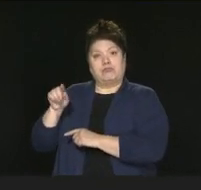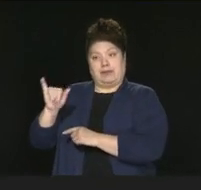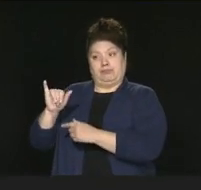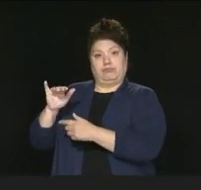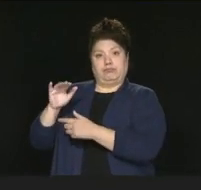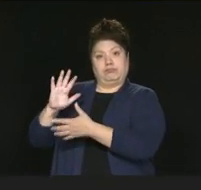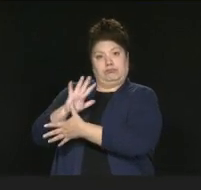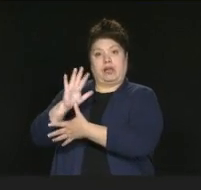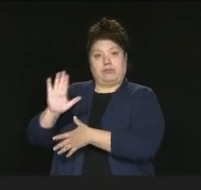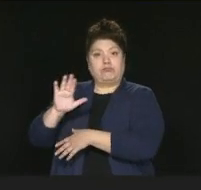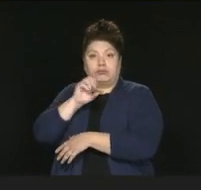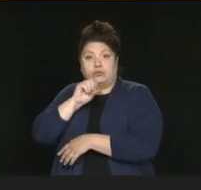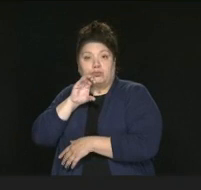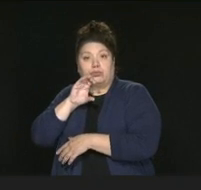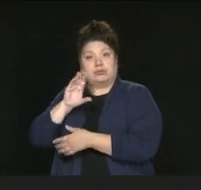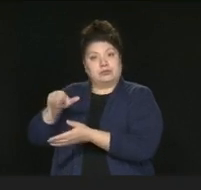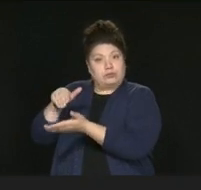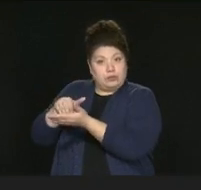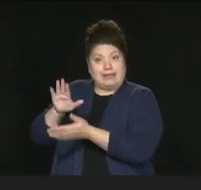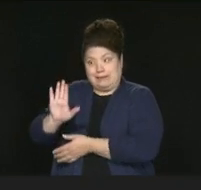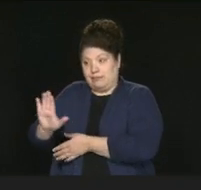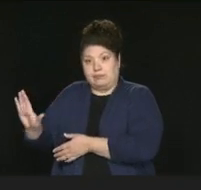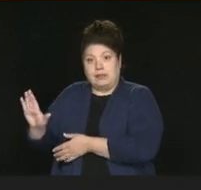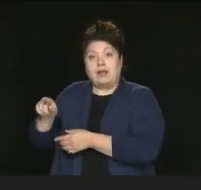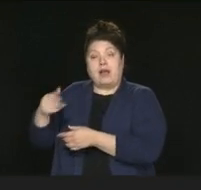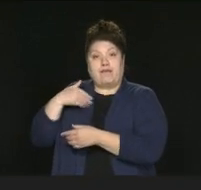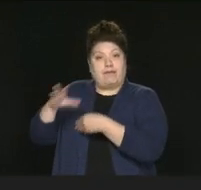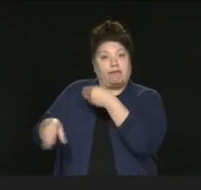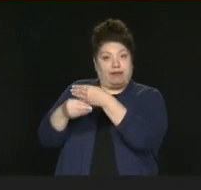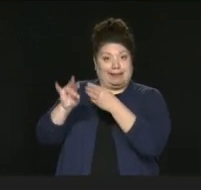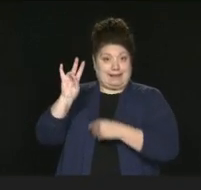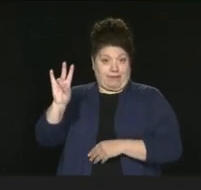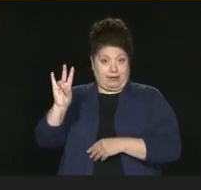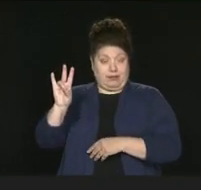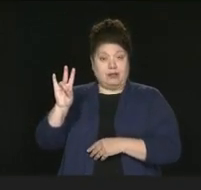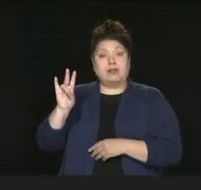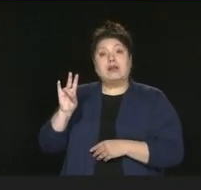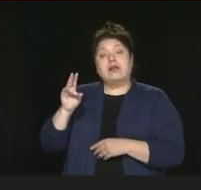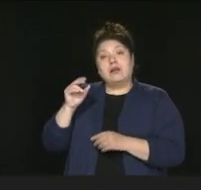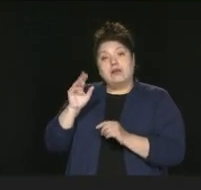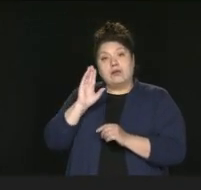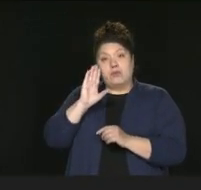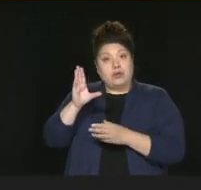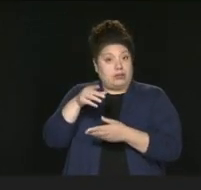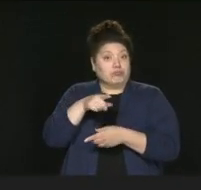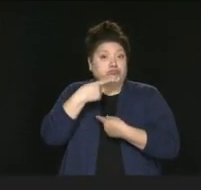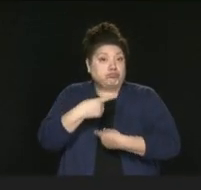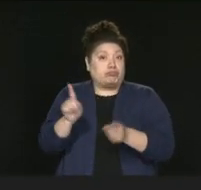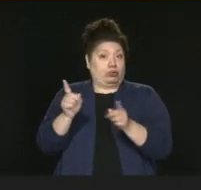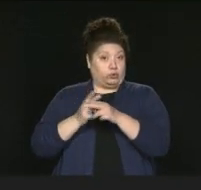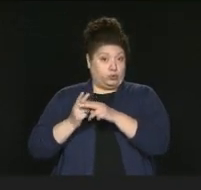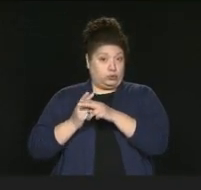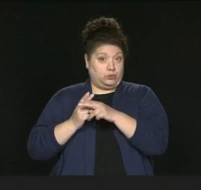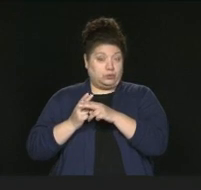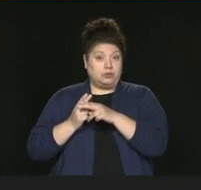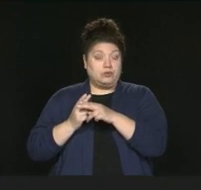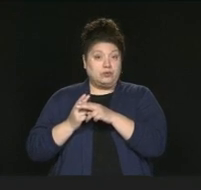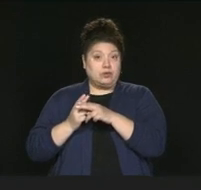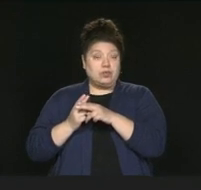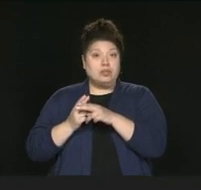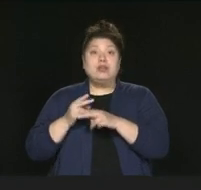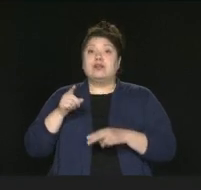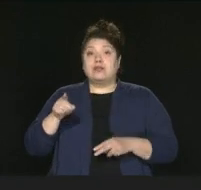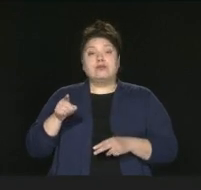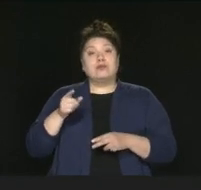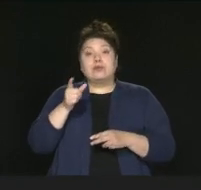identified, and I believe this information will soon be available and will be provided by, at the same time, by the Canadian Armed Forces and the